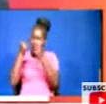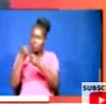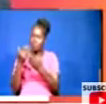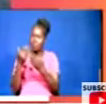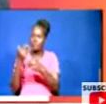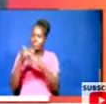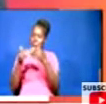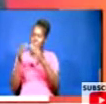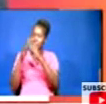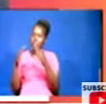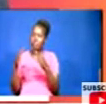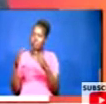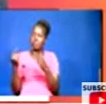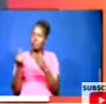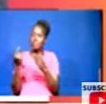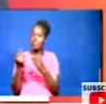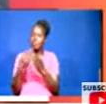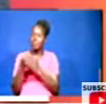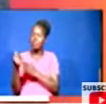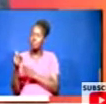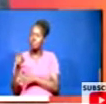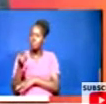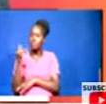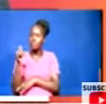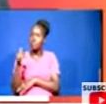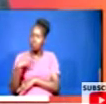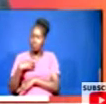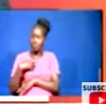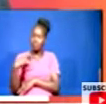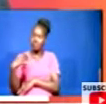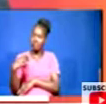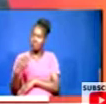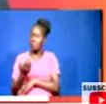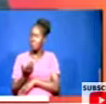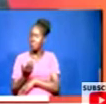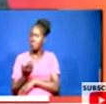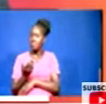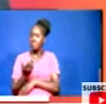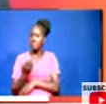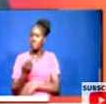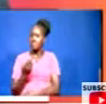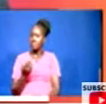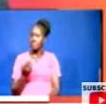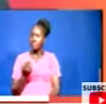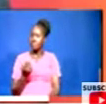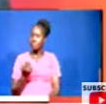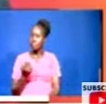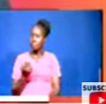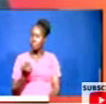is only maybe bought by those who have pockets that can afford.